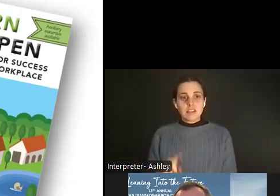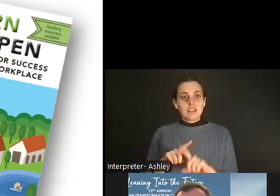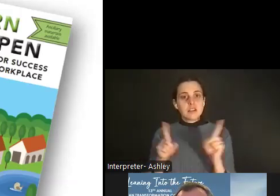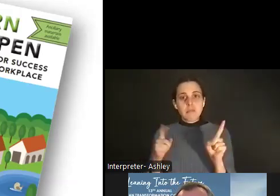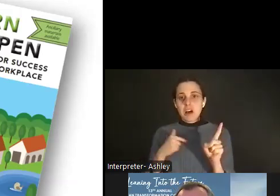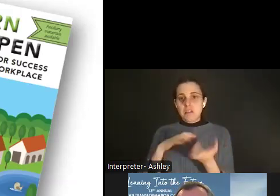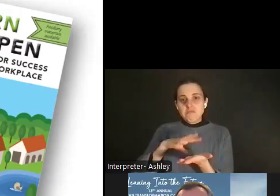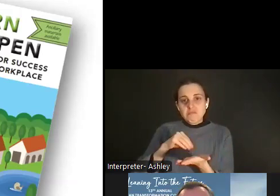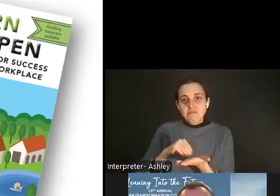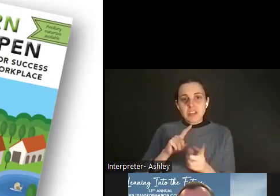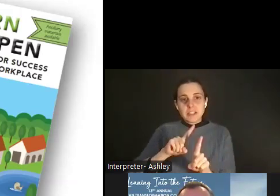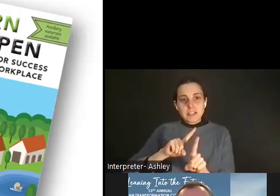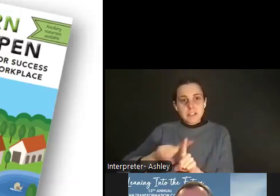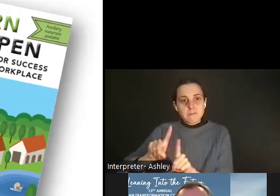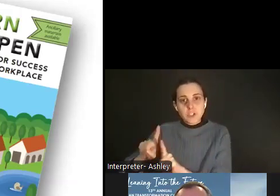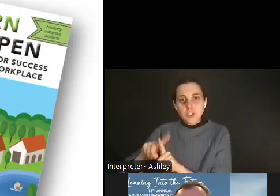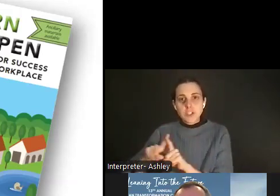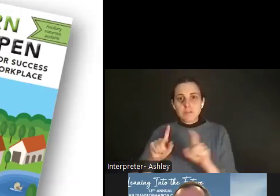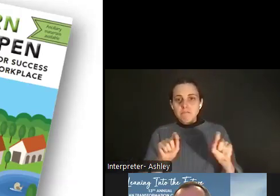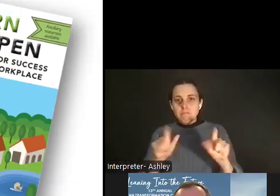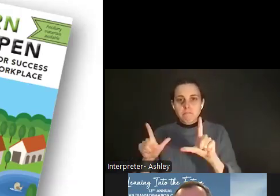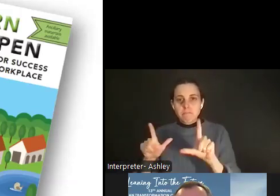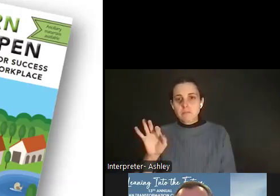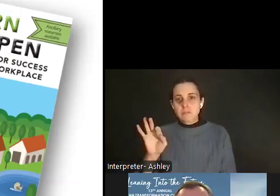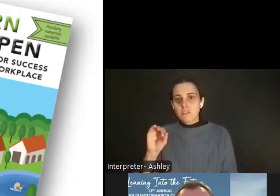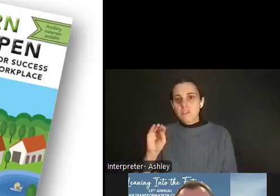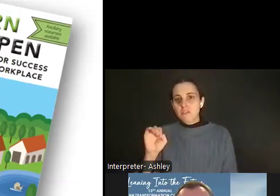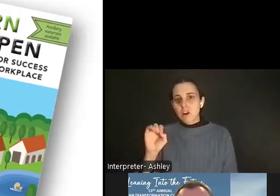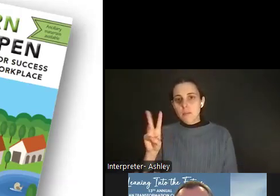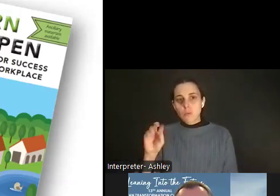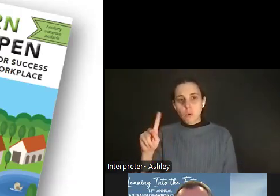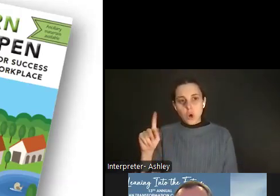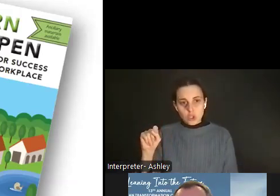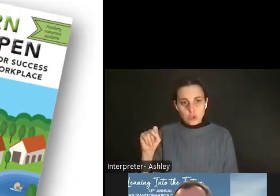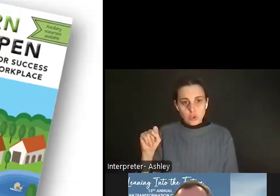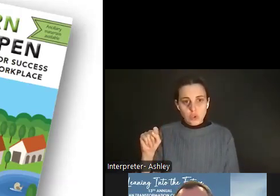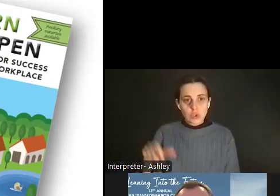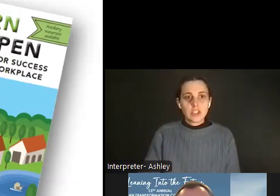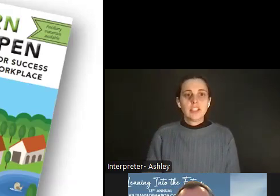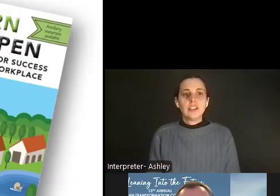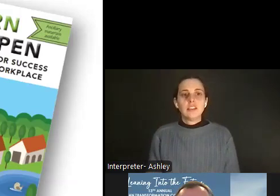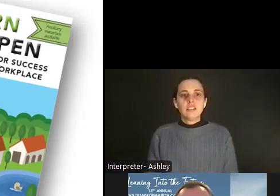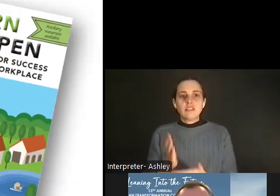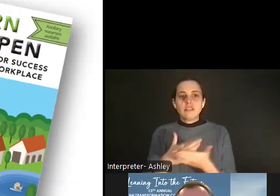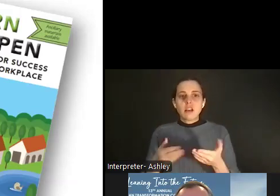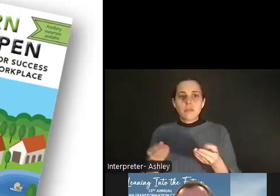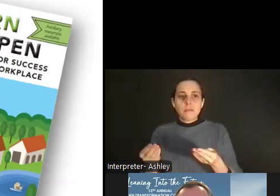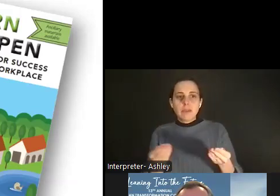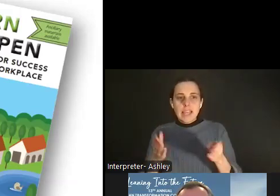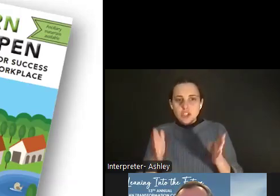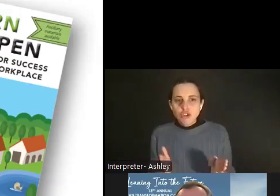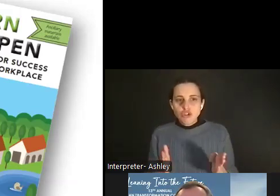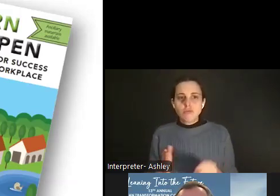as CMMI, COPC, also some mediation, a sort of certified mediator, and